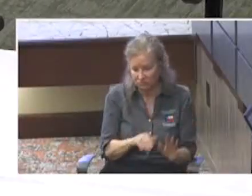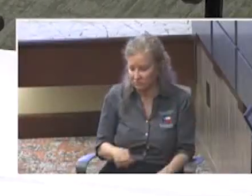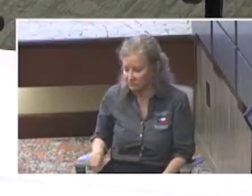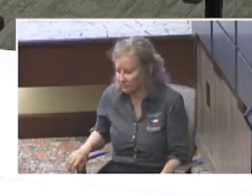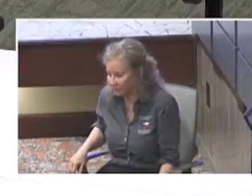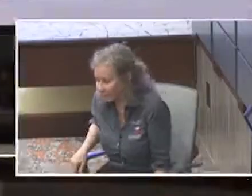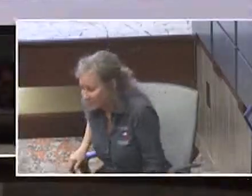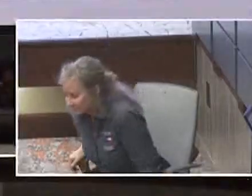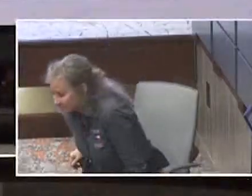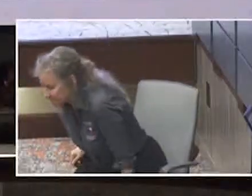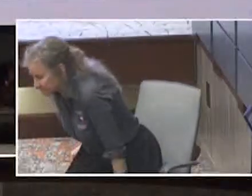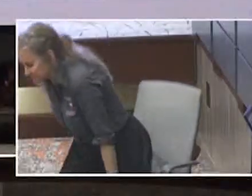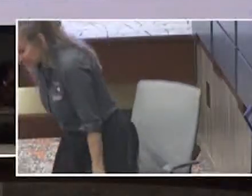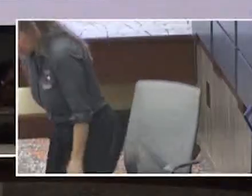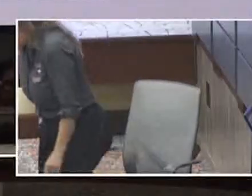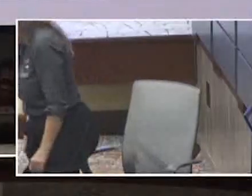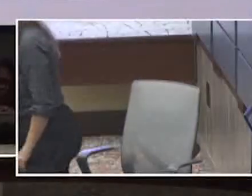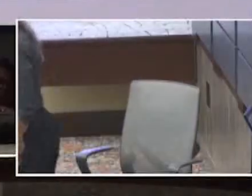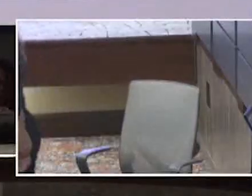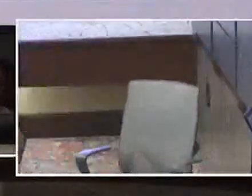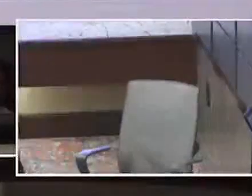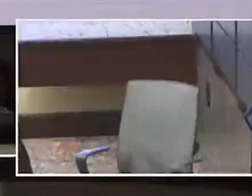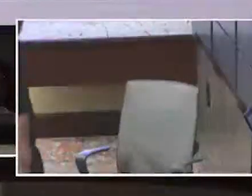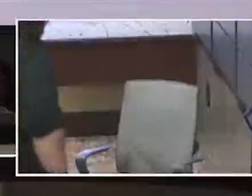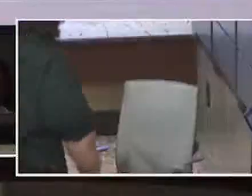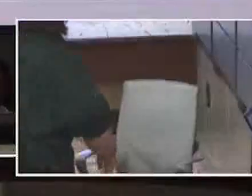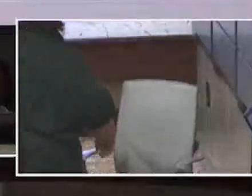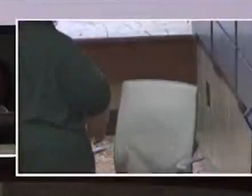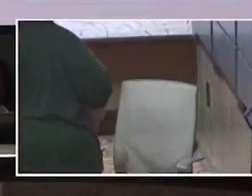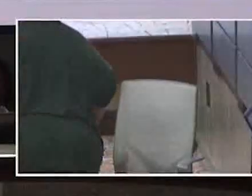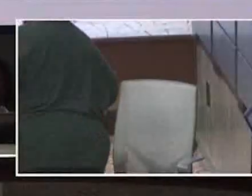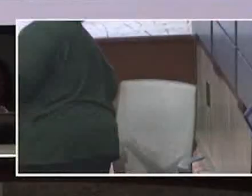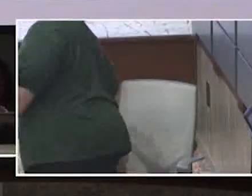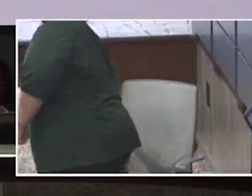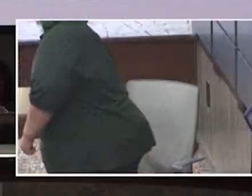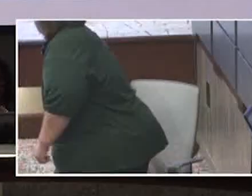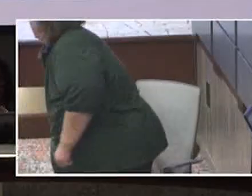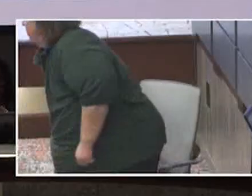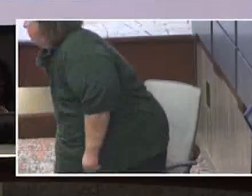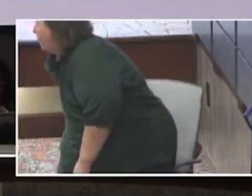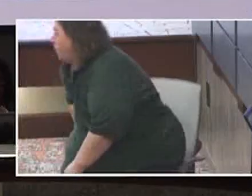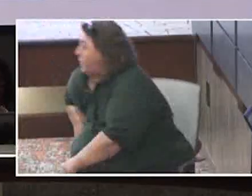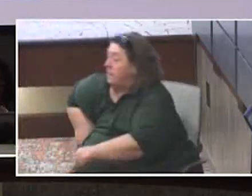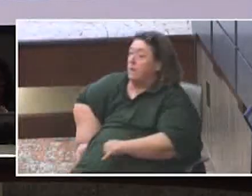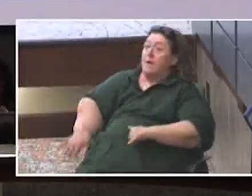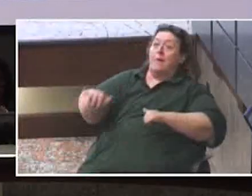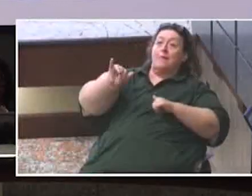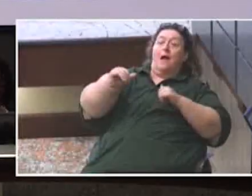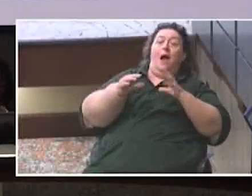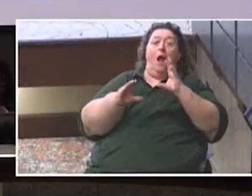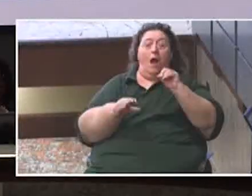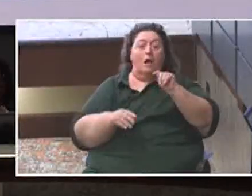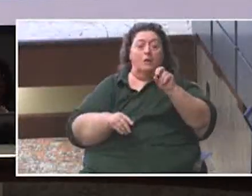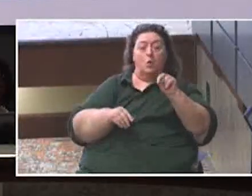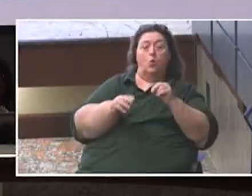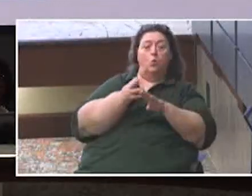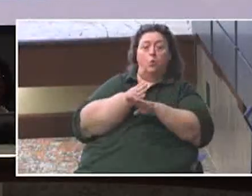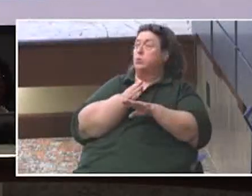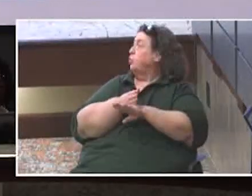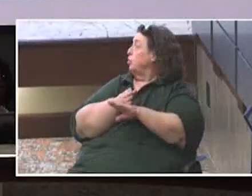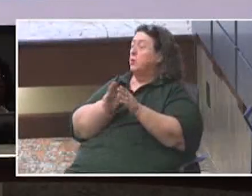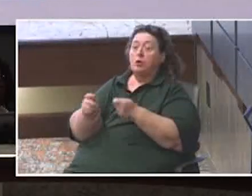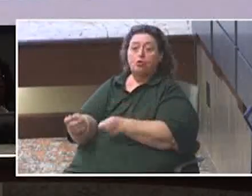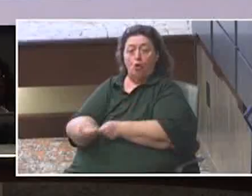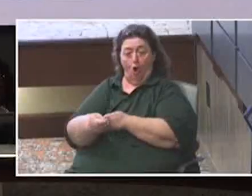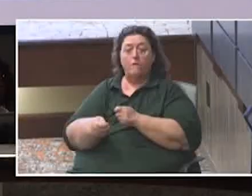Cottonwood Creek Golf Course Fund, our total actual revenues are at 24% of budget. Our major revenues at the golf course are